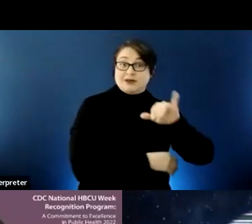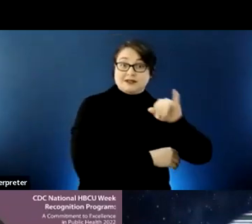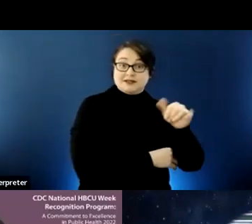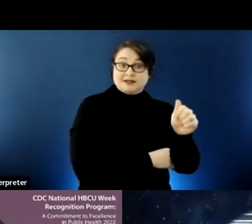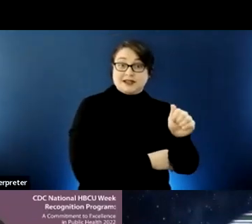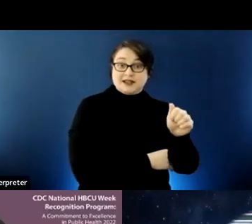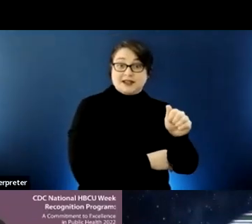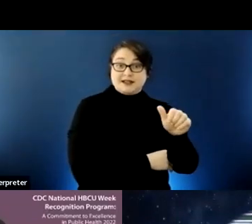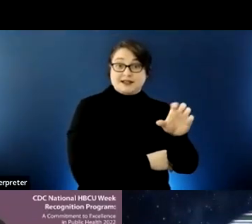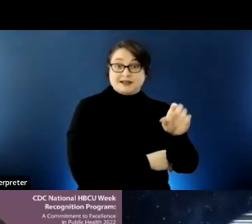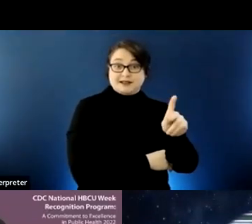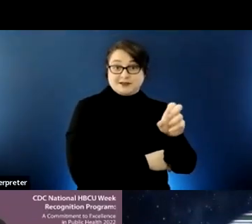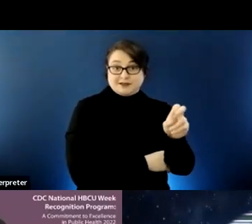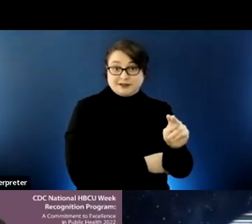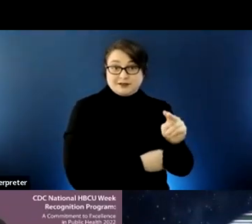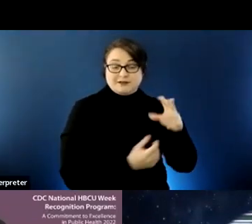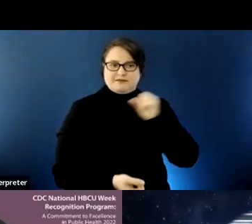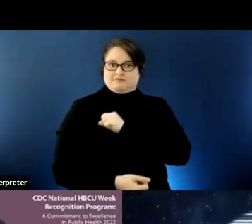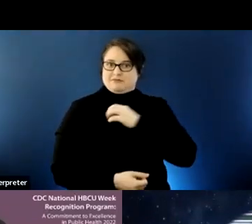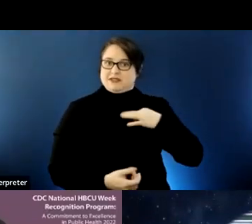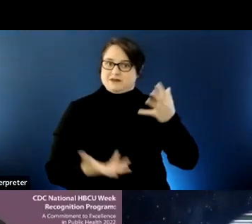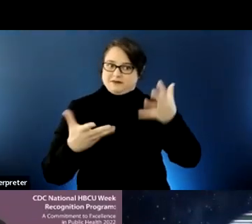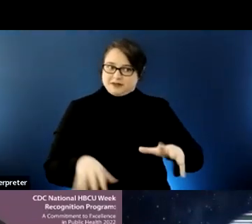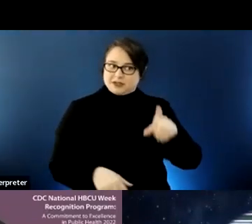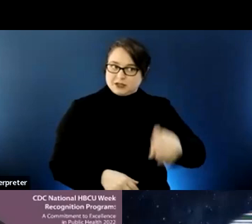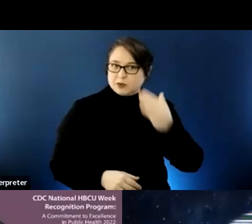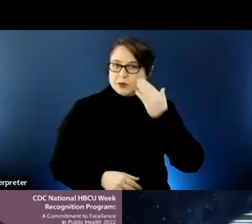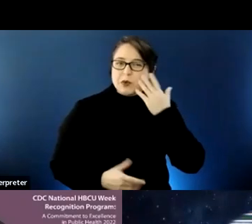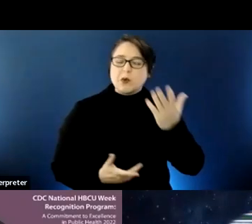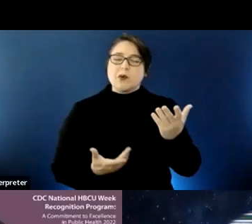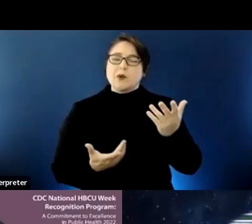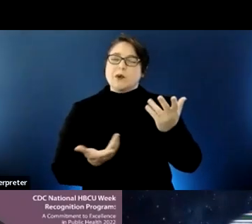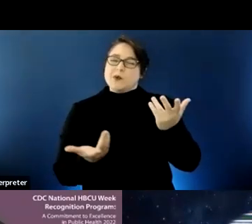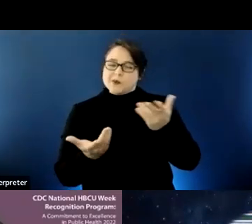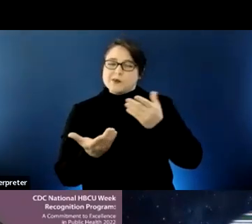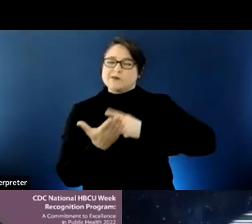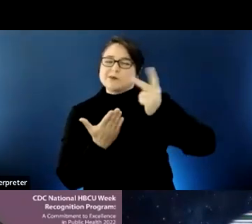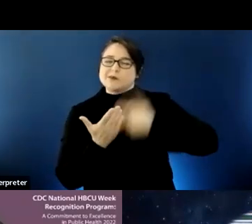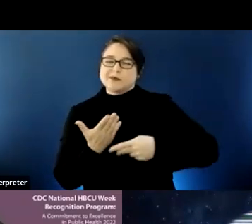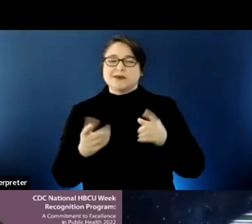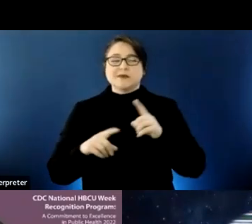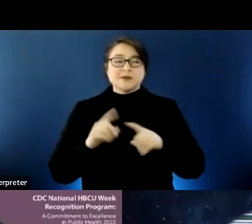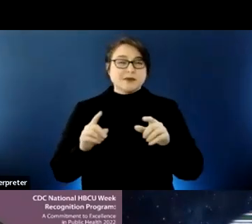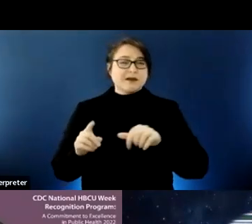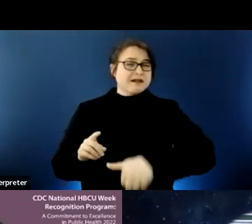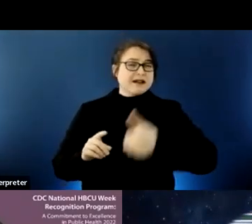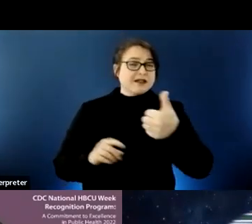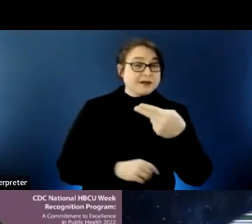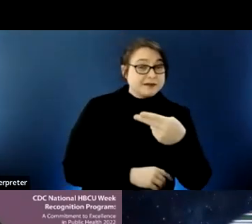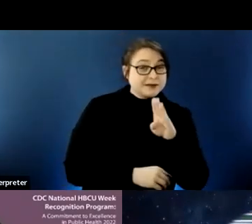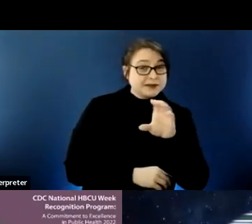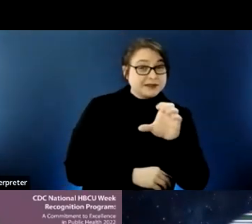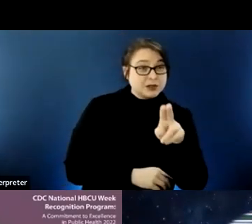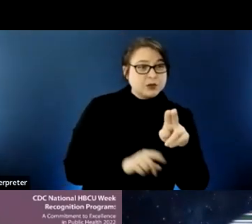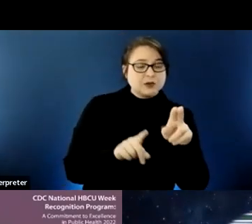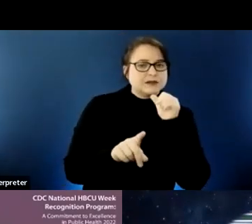that we are knowledgeable in all the opportunities out there, but there are lesser known HBCUs where they don't have those opportunities.